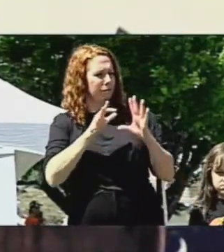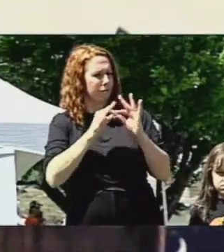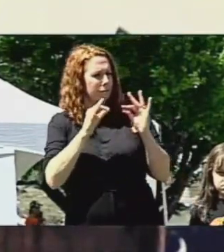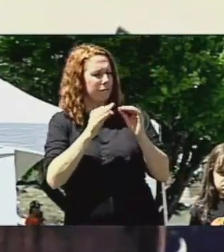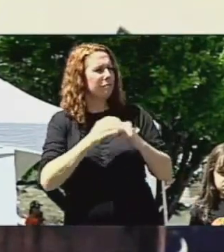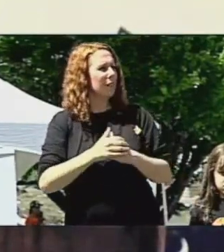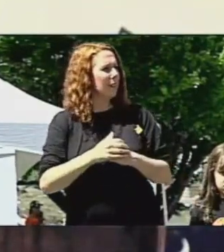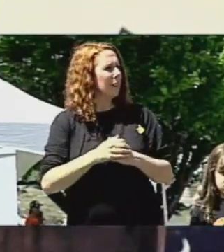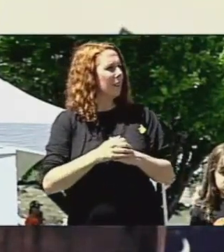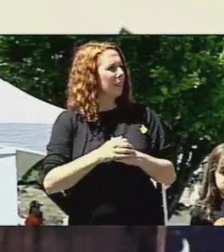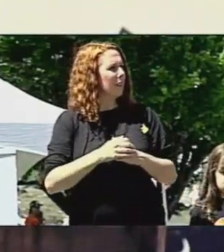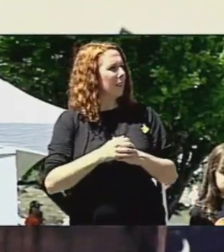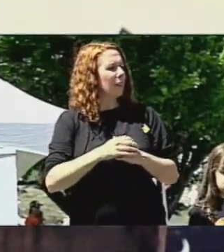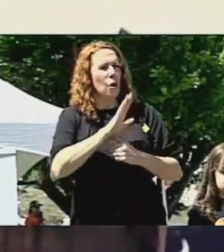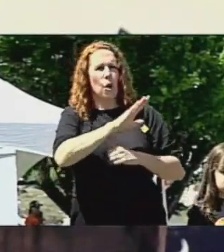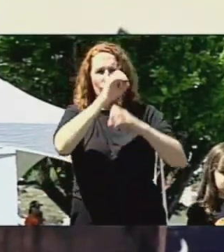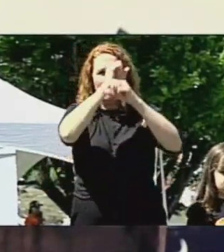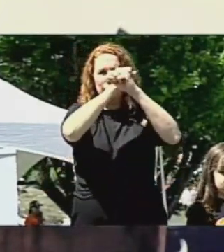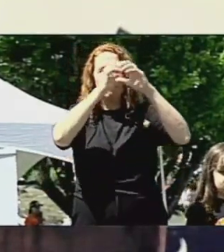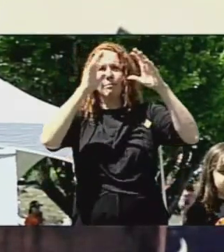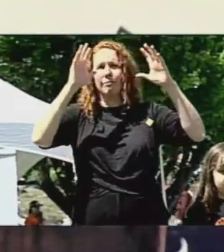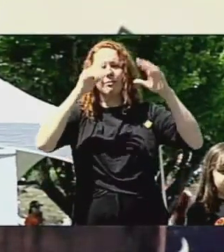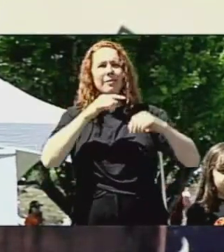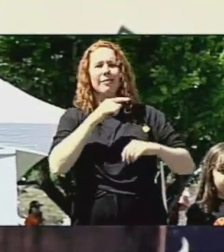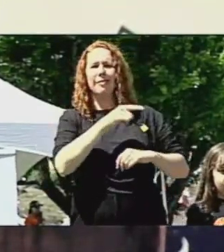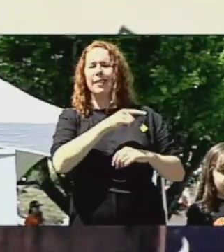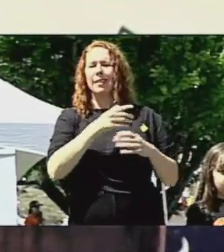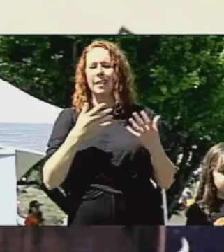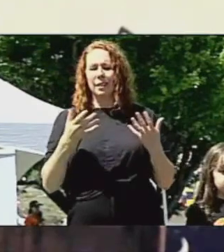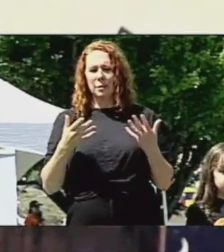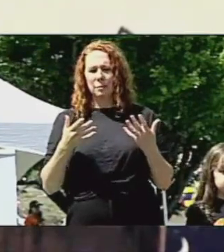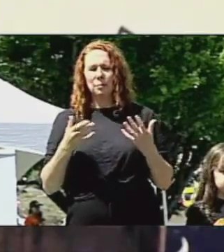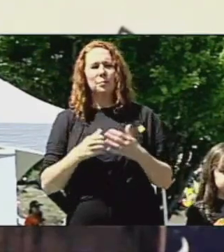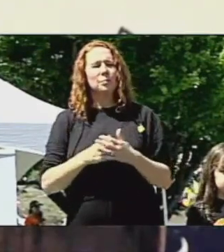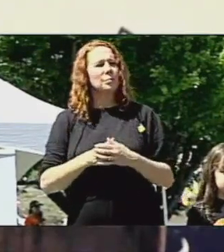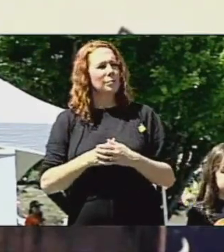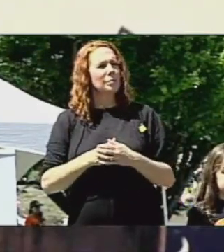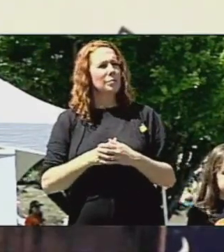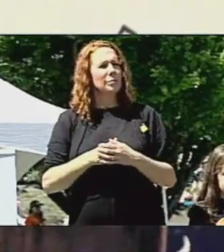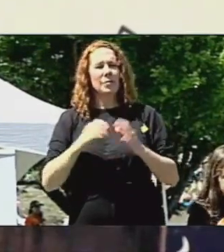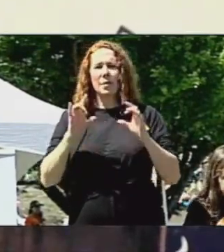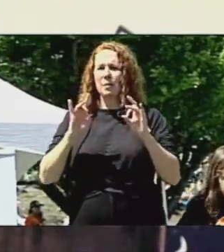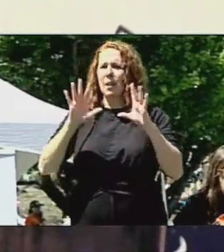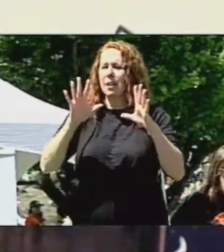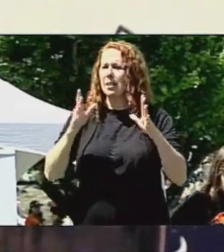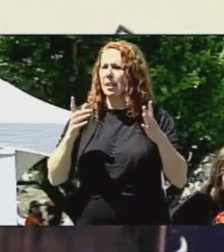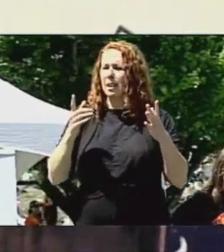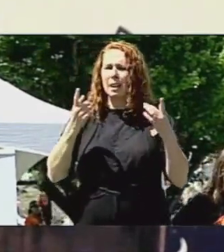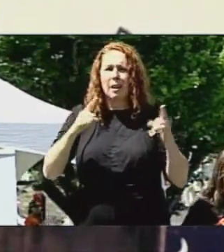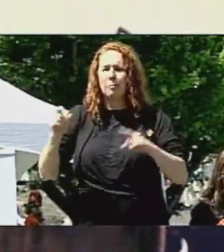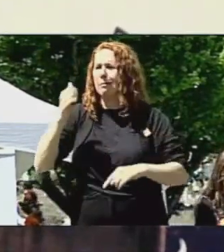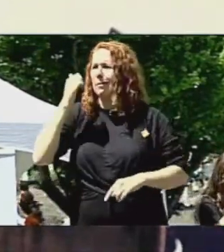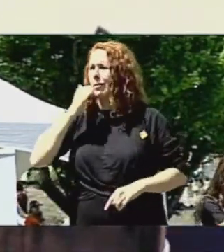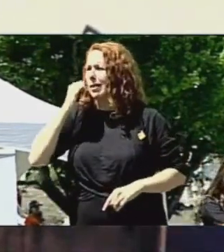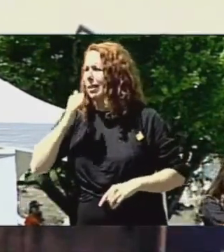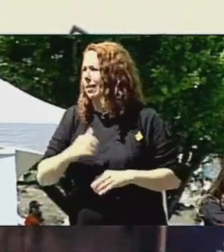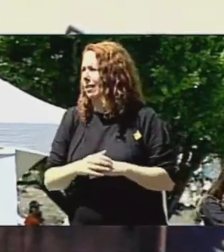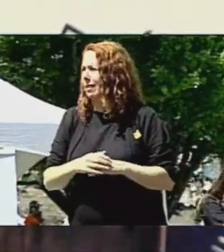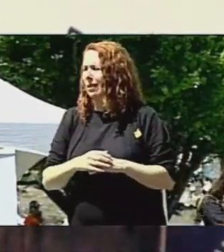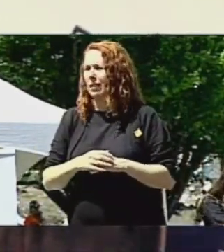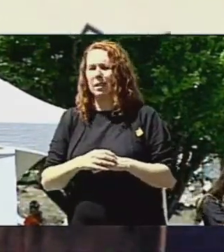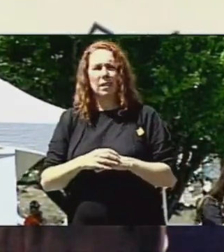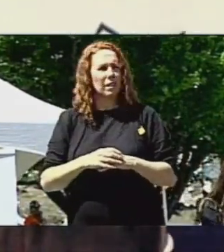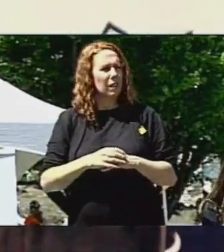my understanding, is she's referencing that this violence is occurring every day in such